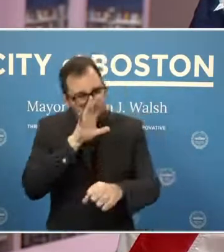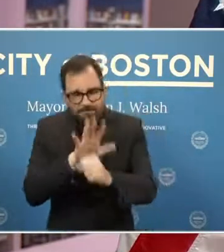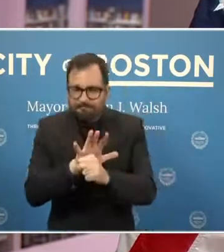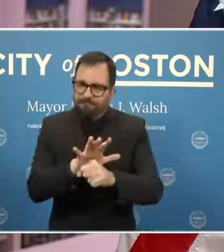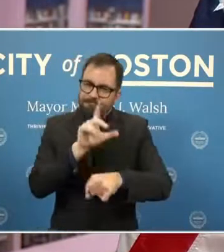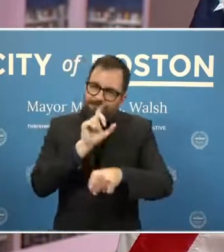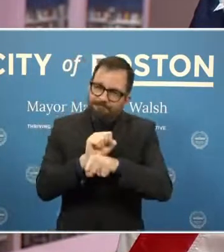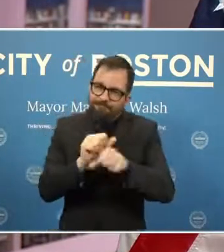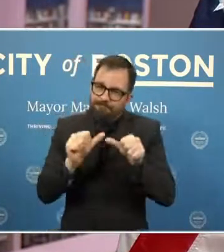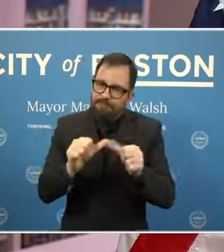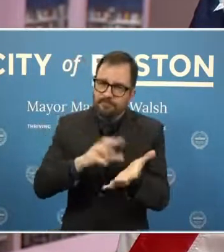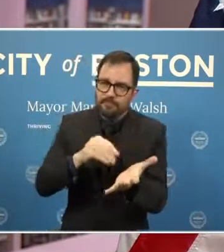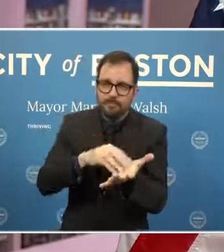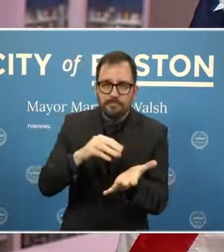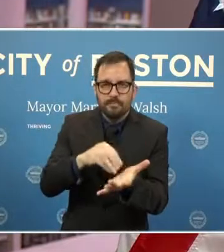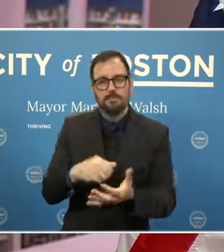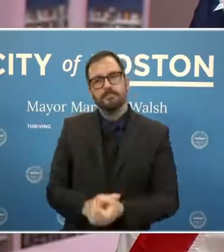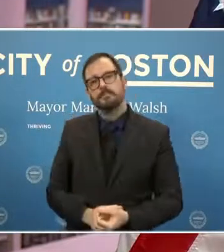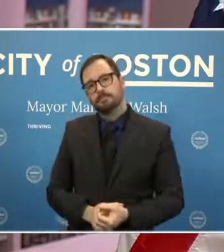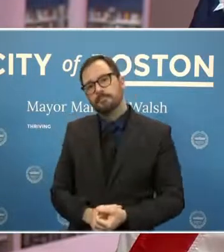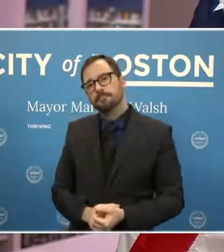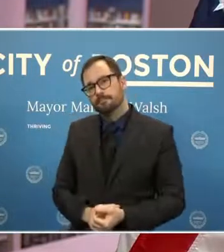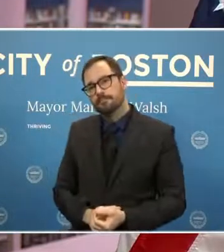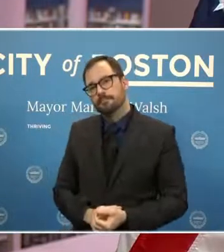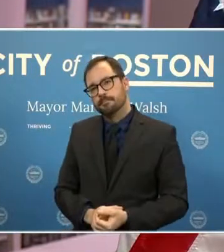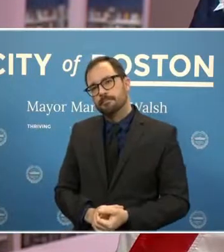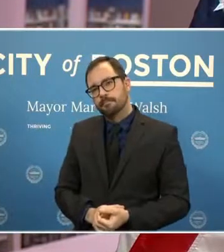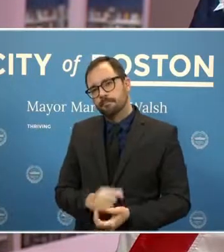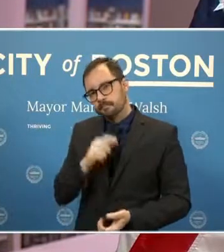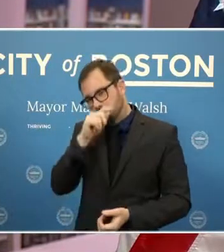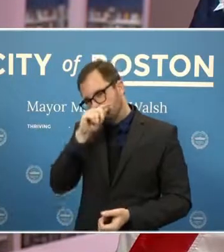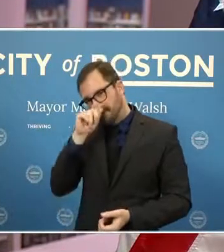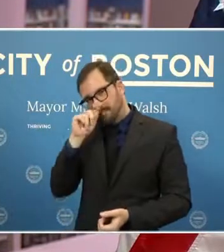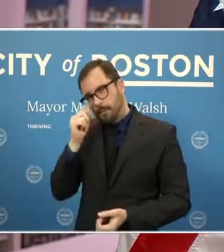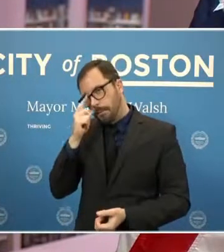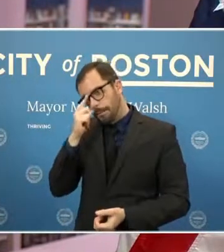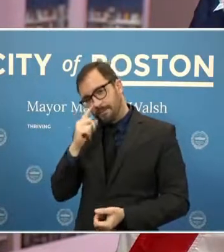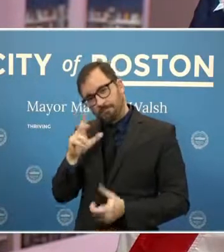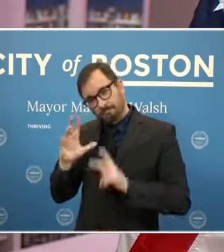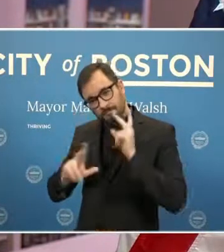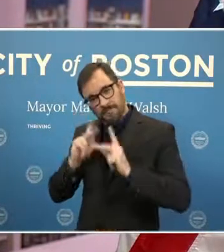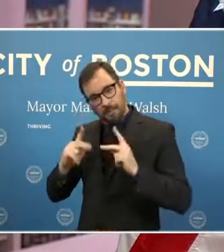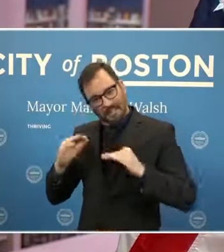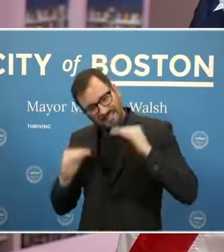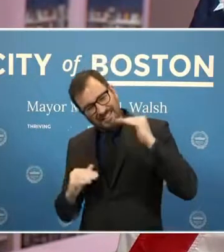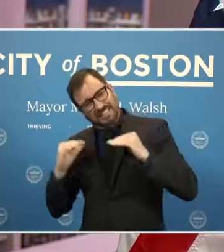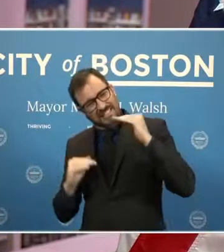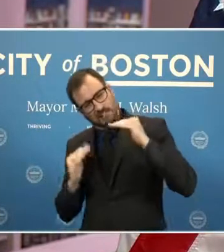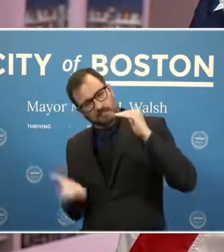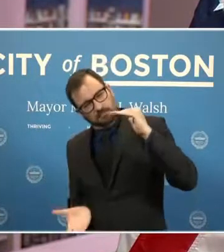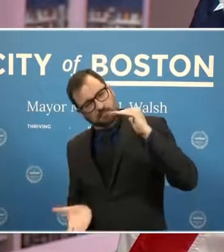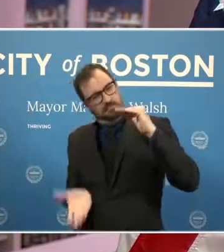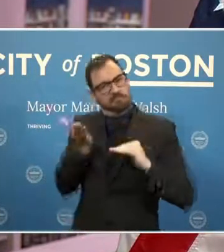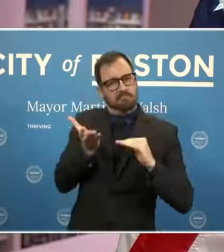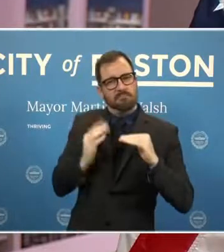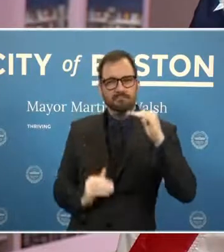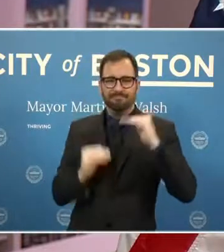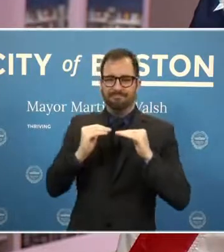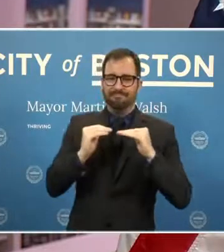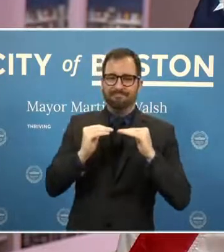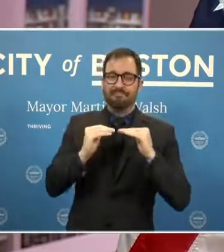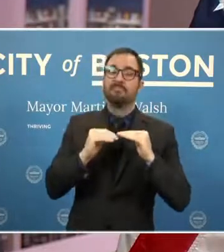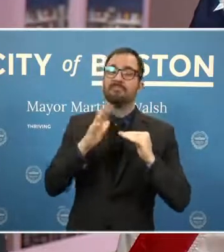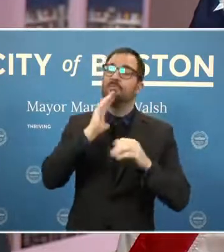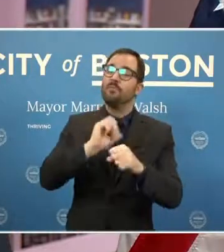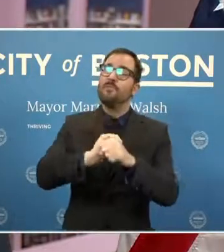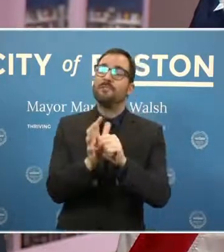opportunity gaps that COVID further exposed. We'll keep providing laptops for every student. We'll ensure there's a social worker and a